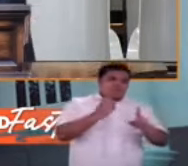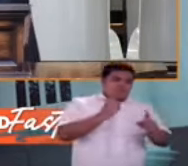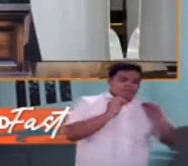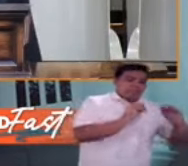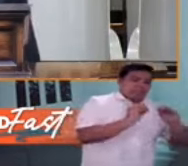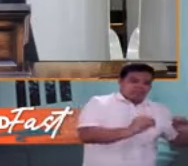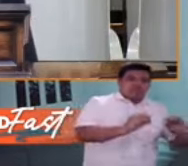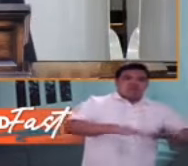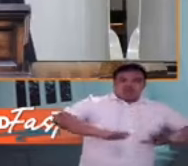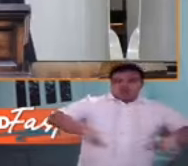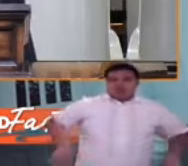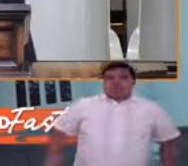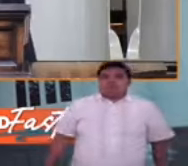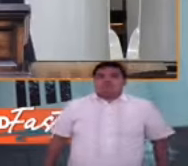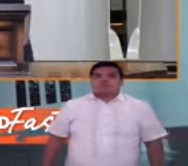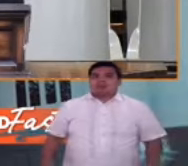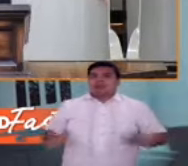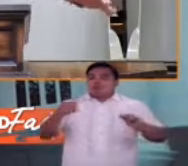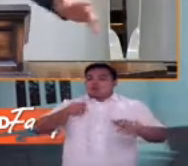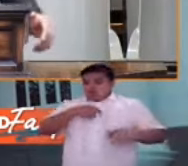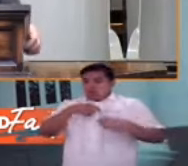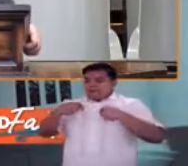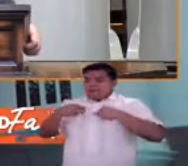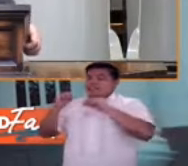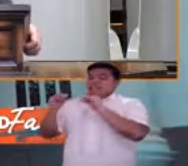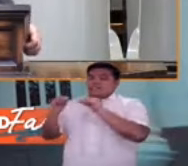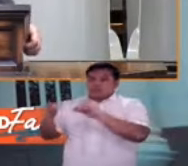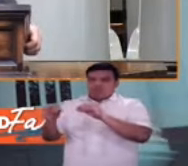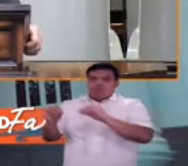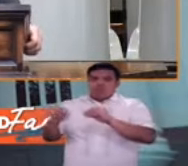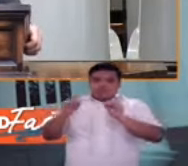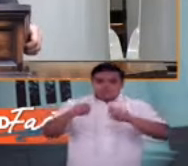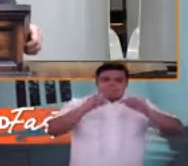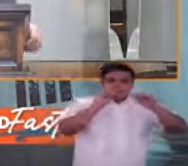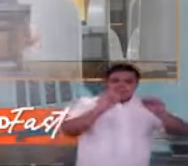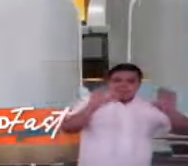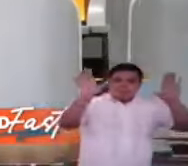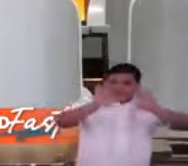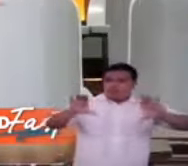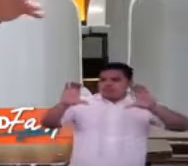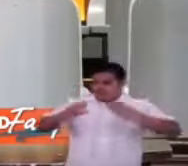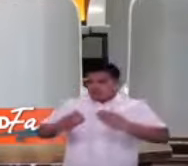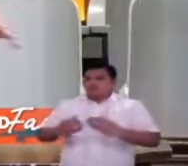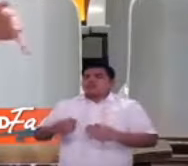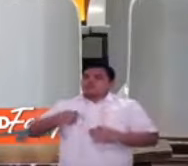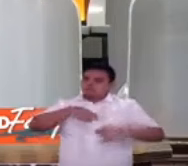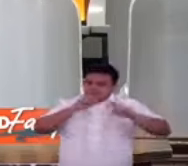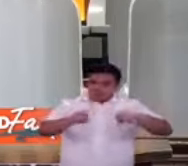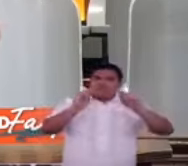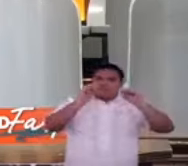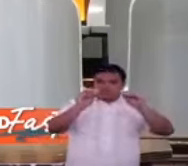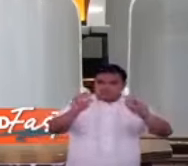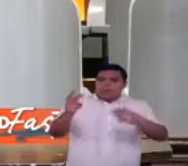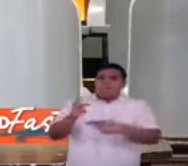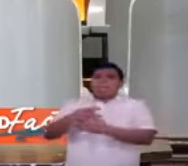a child. We have been teaching our children. We teach them in the Sunday school. We teach them, and we should. That's